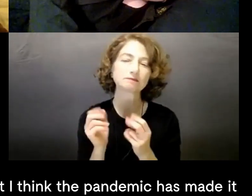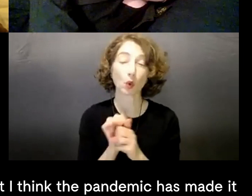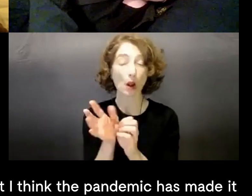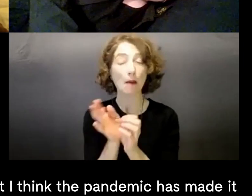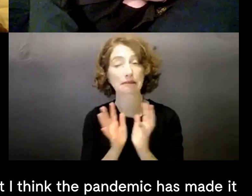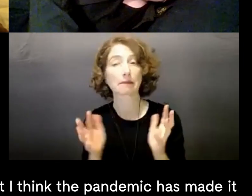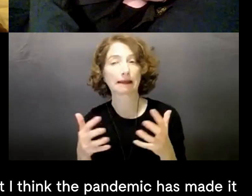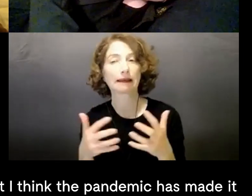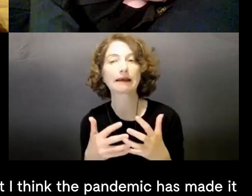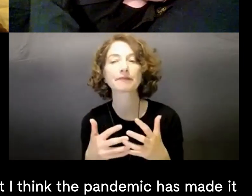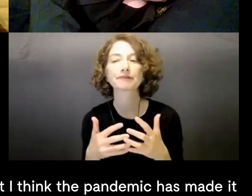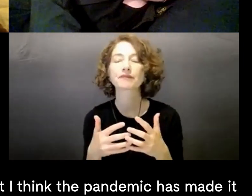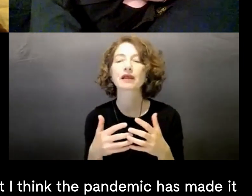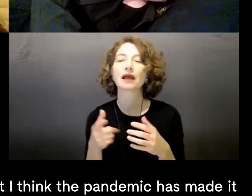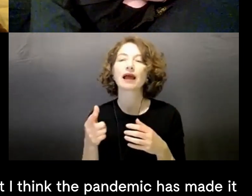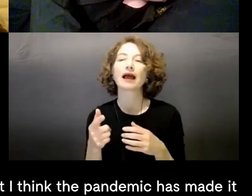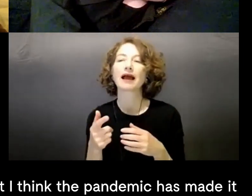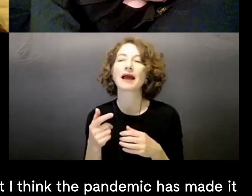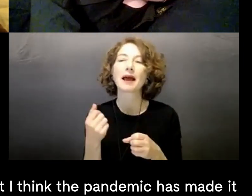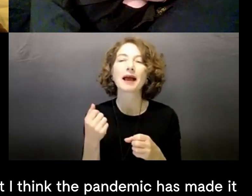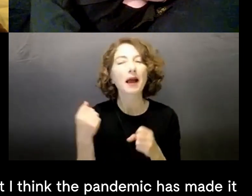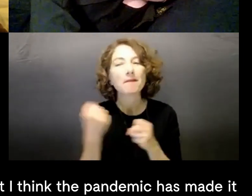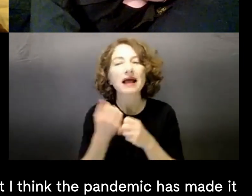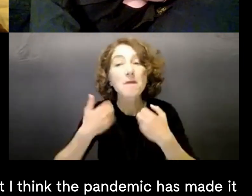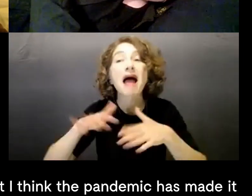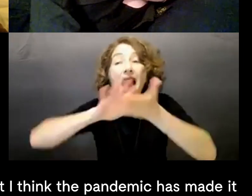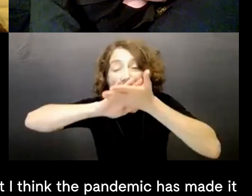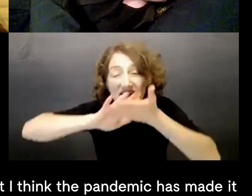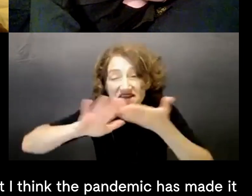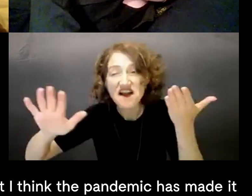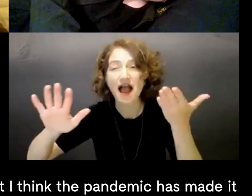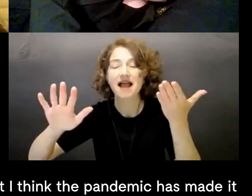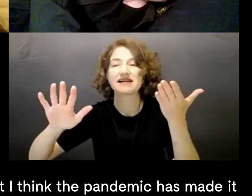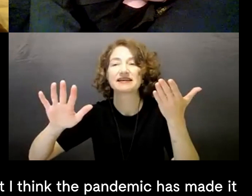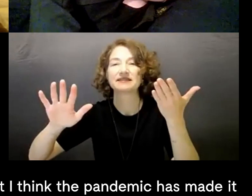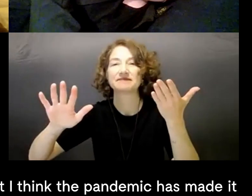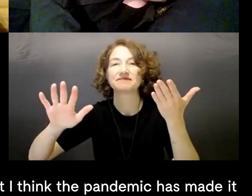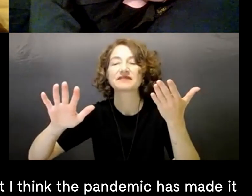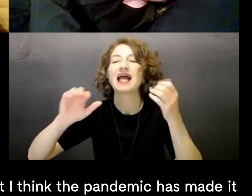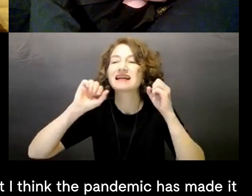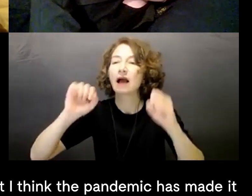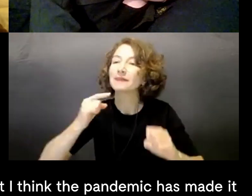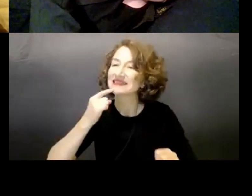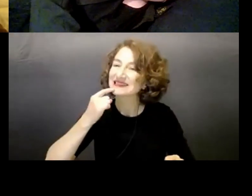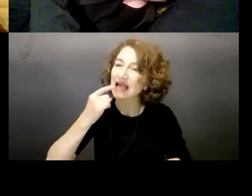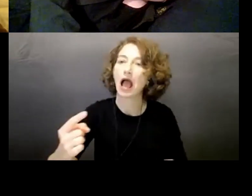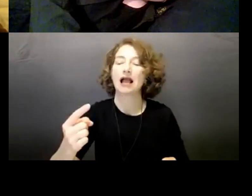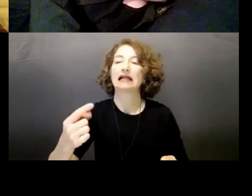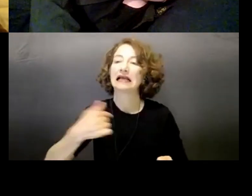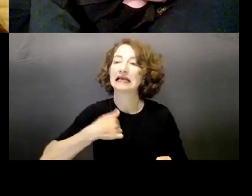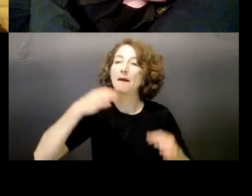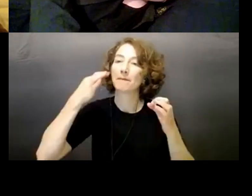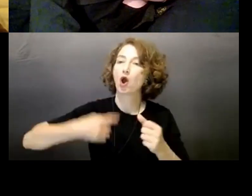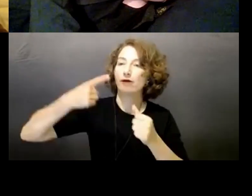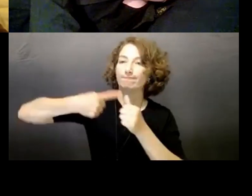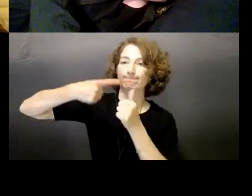it much easier for people to state that as an access need. And that's